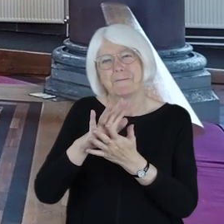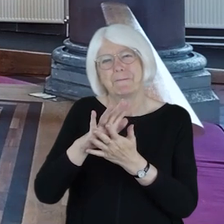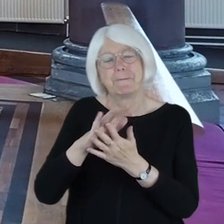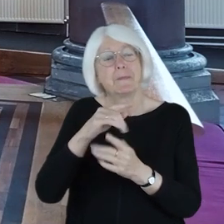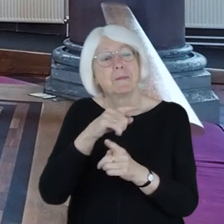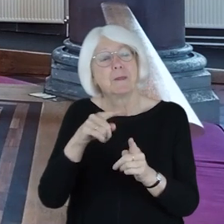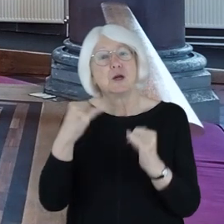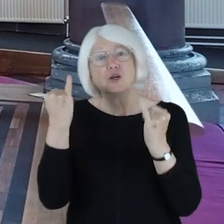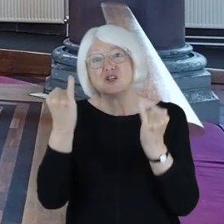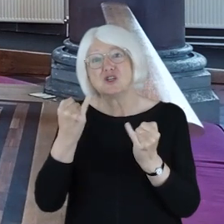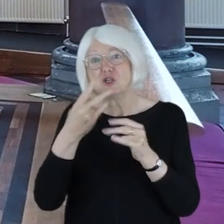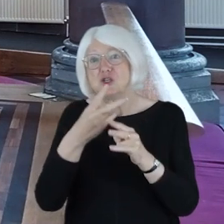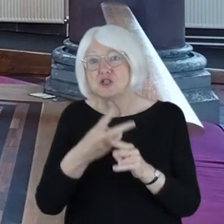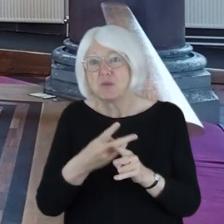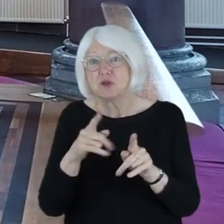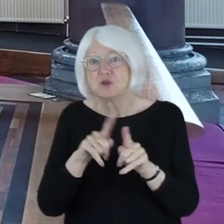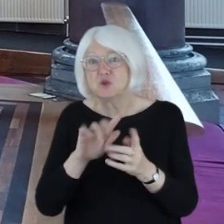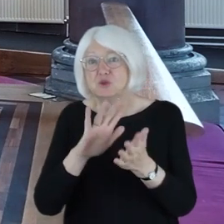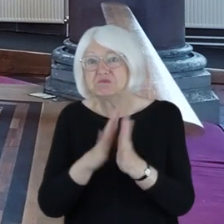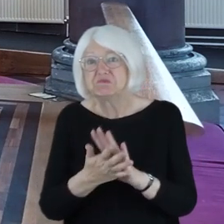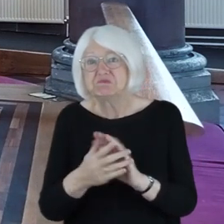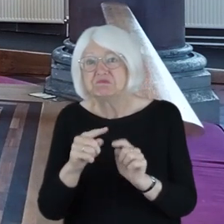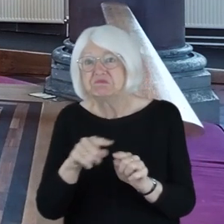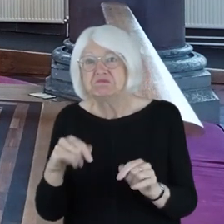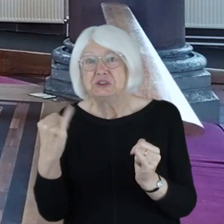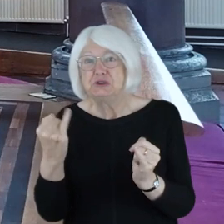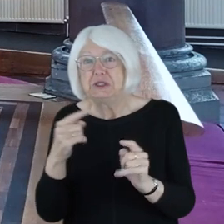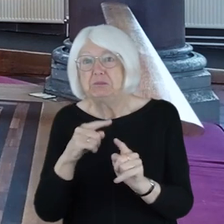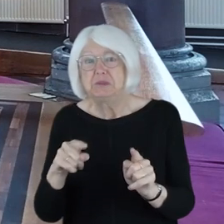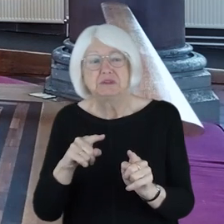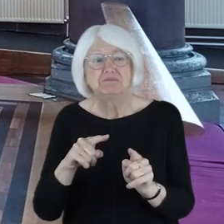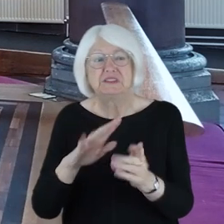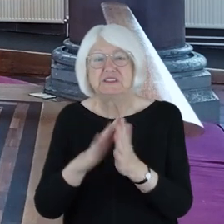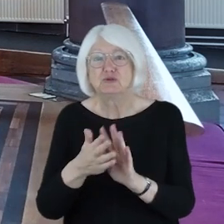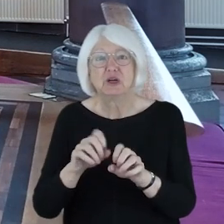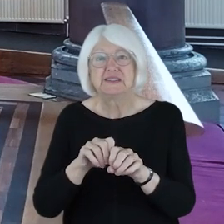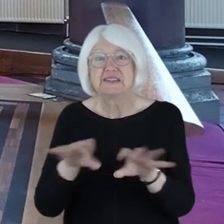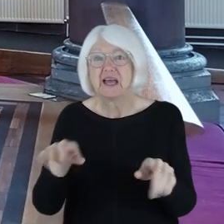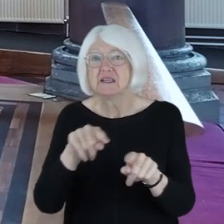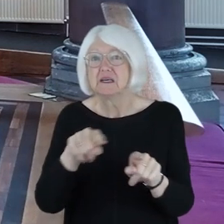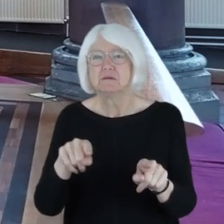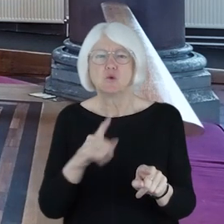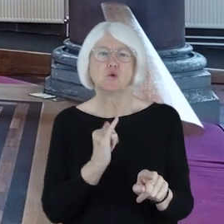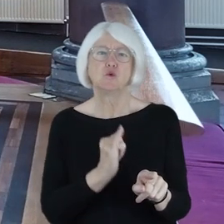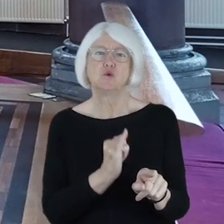Woe to the shepherds who destroy and scatter the sheep of my pasture, says the Lord.